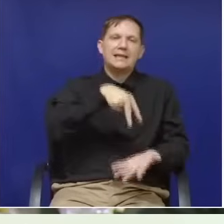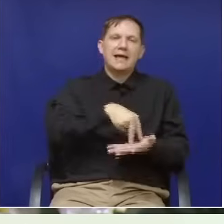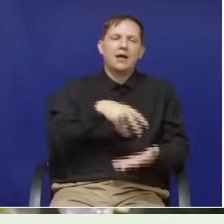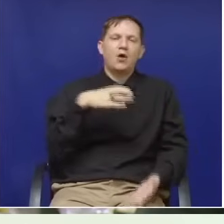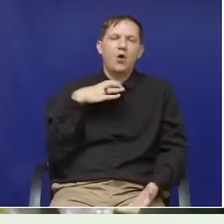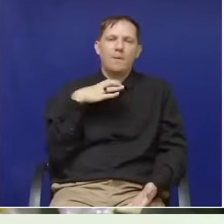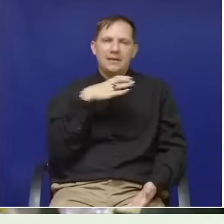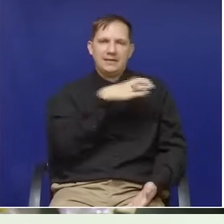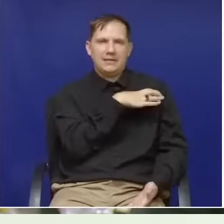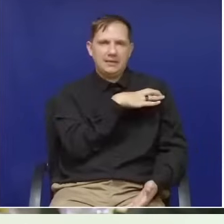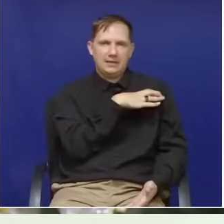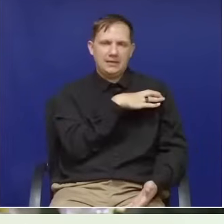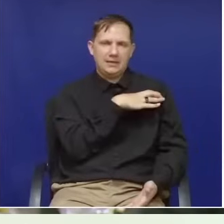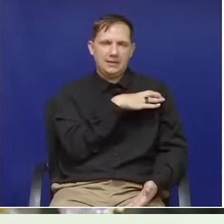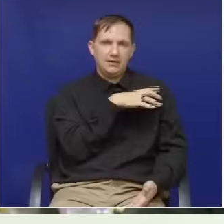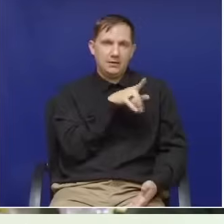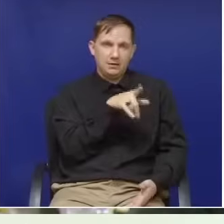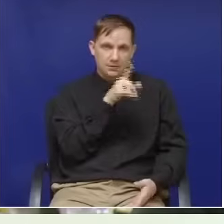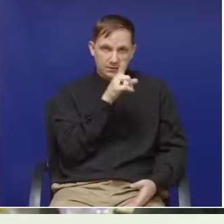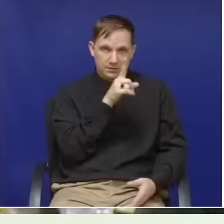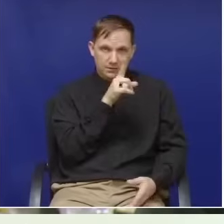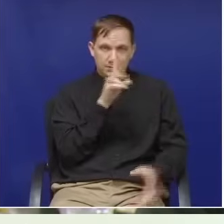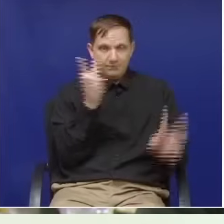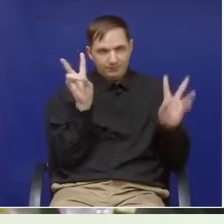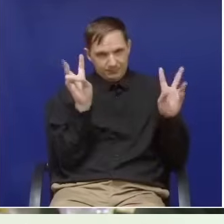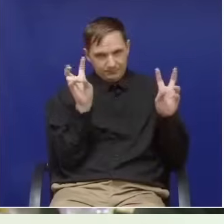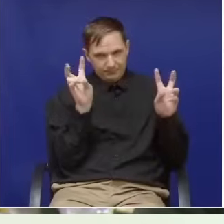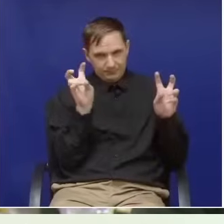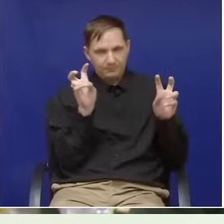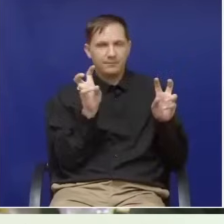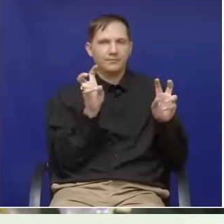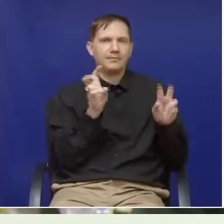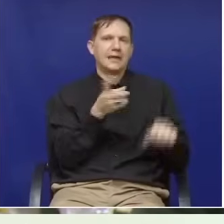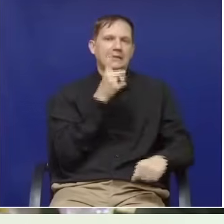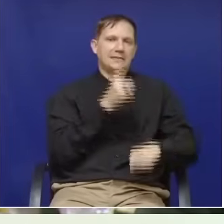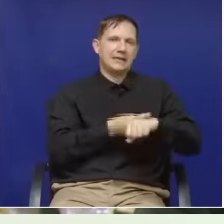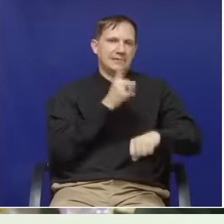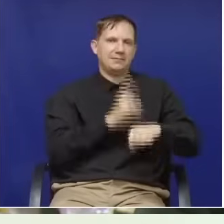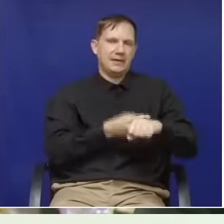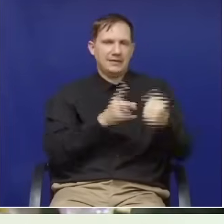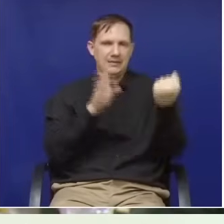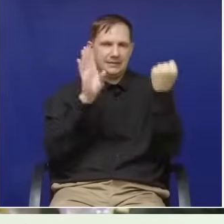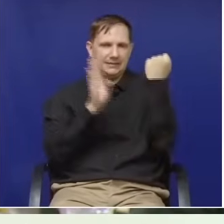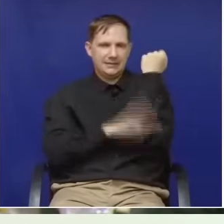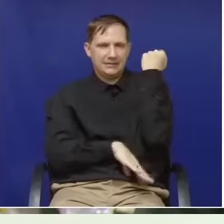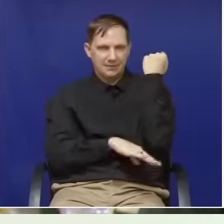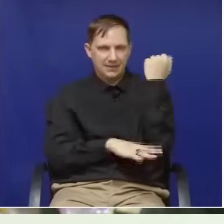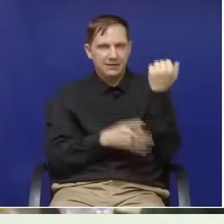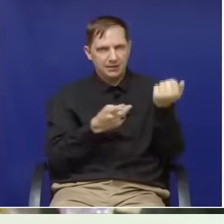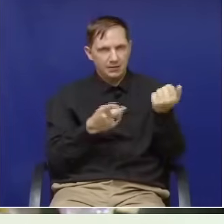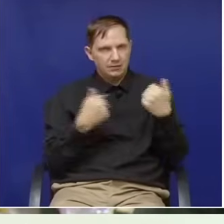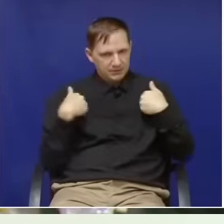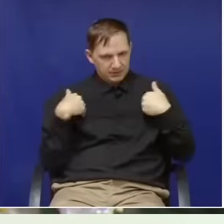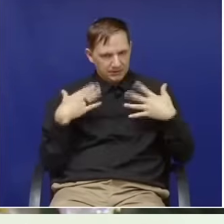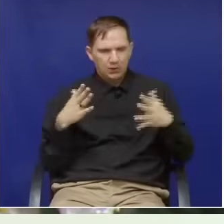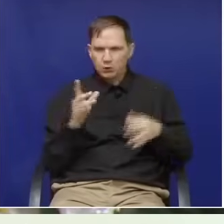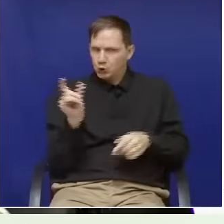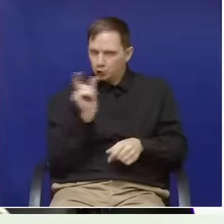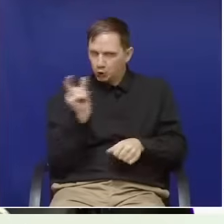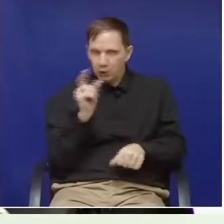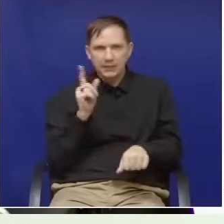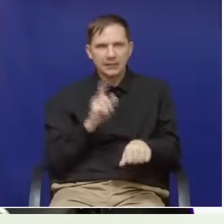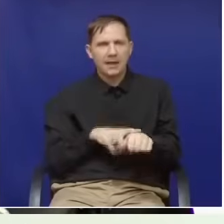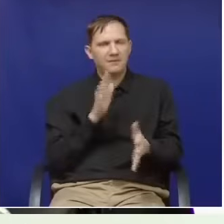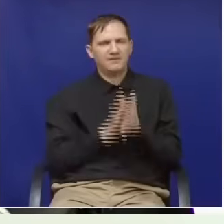deals specifically with disciplinary matters, so that we start a disciplinary process and within a short space of